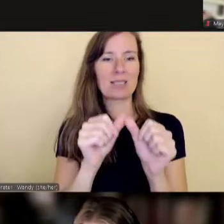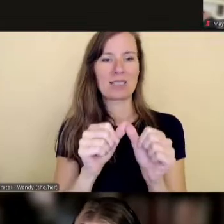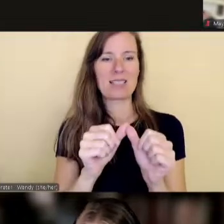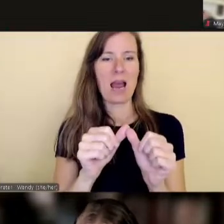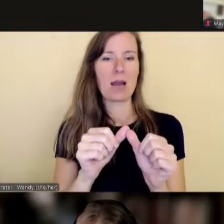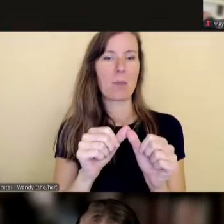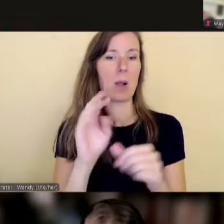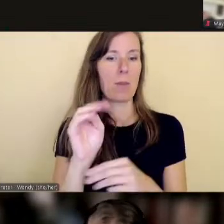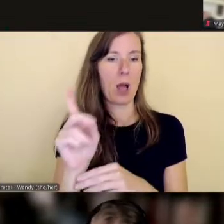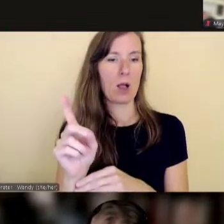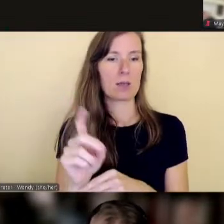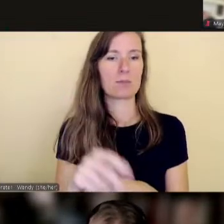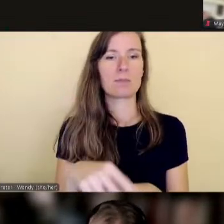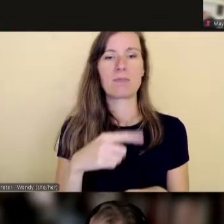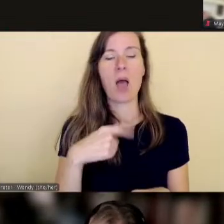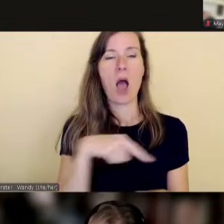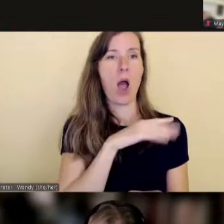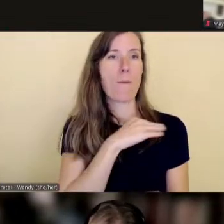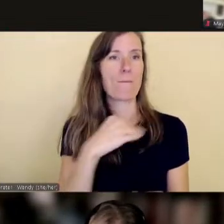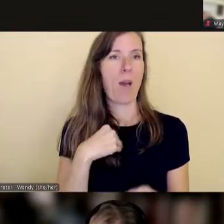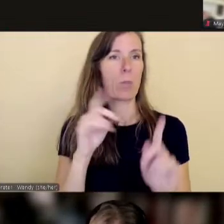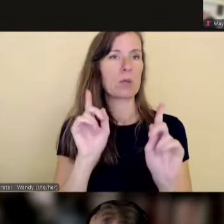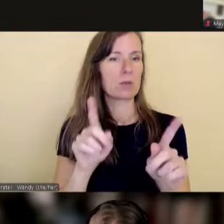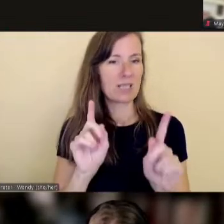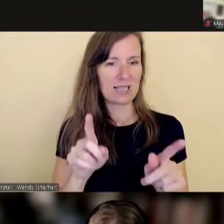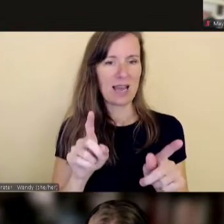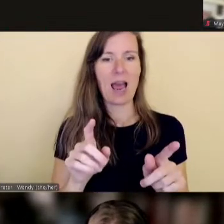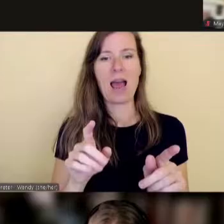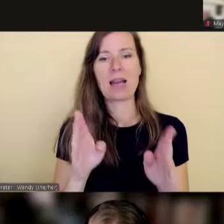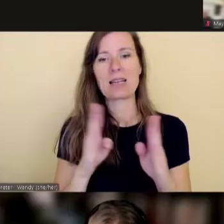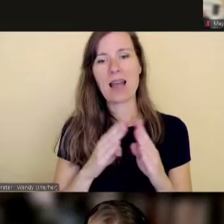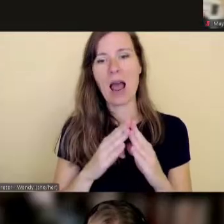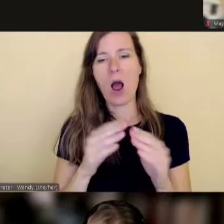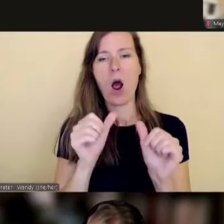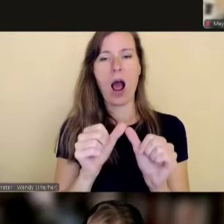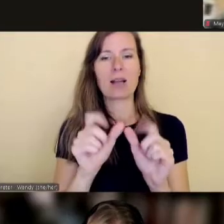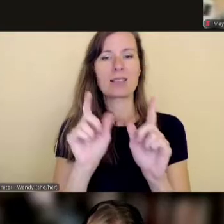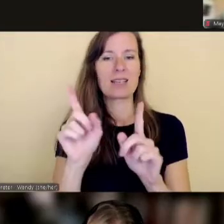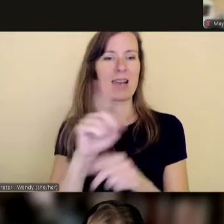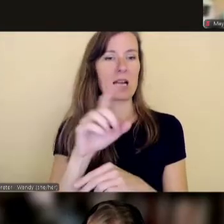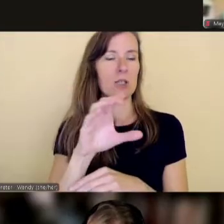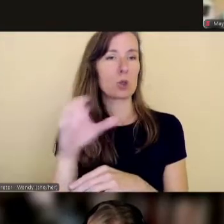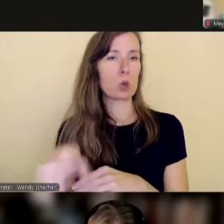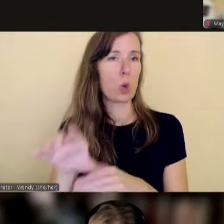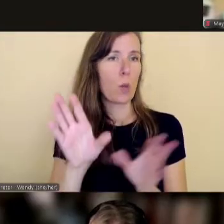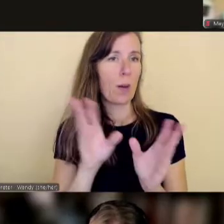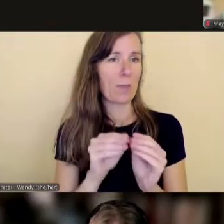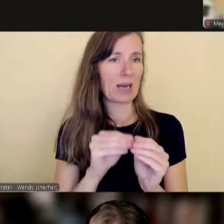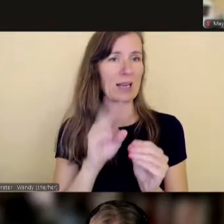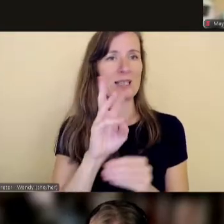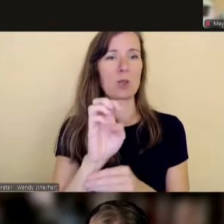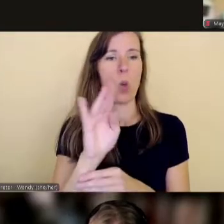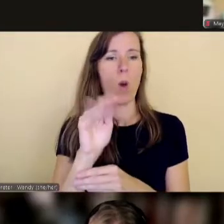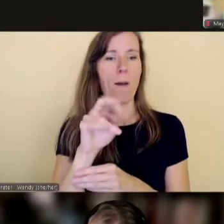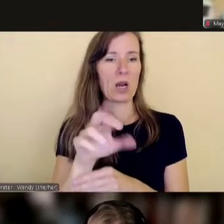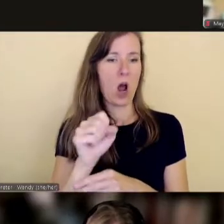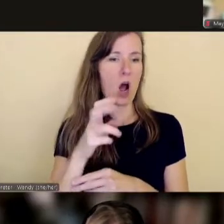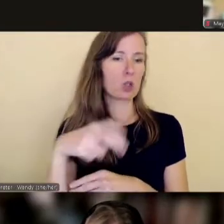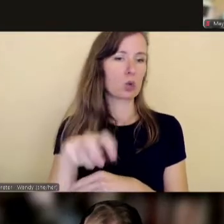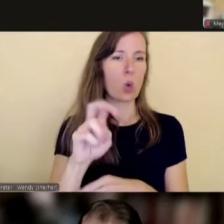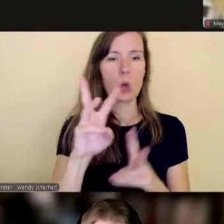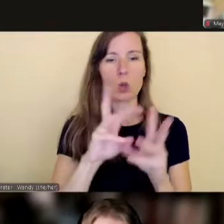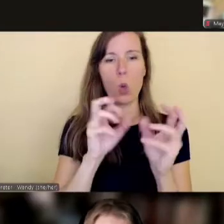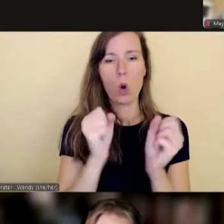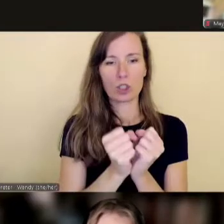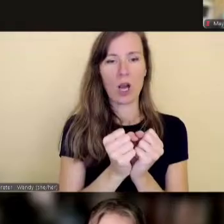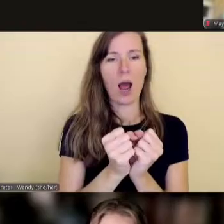meetings, webinars, in-person tours, and workshops offered by a variety of governmental and environmental organizations in